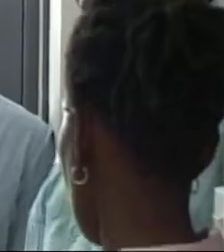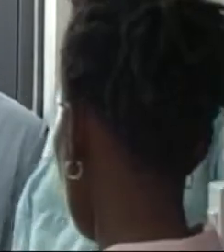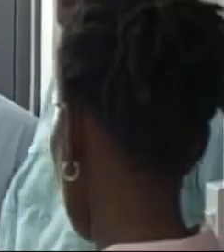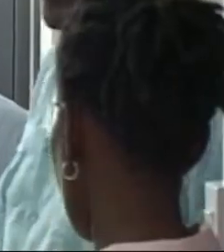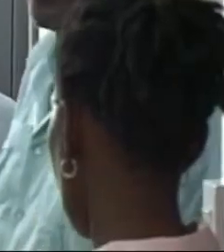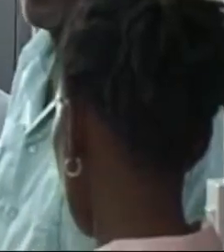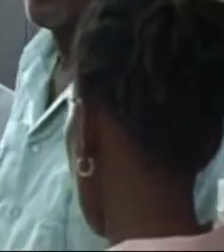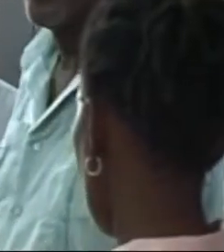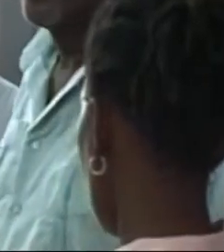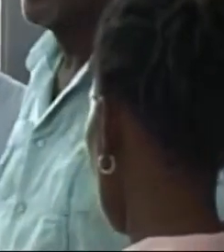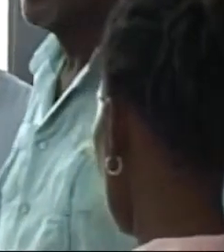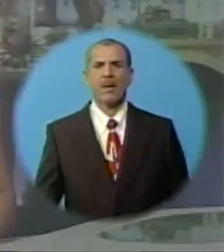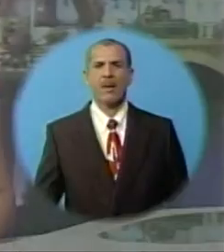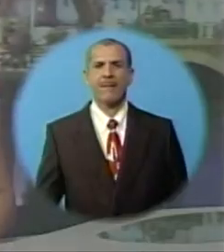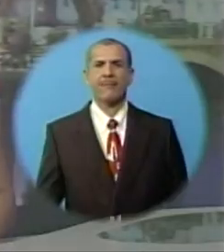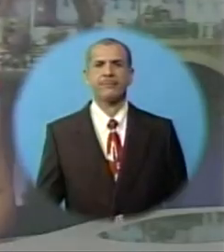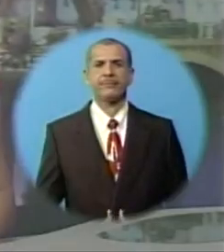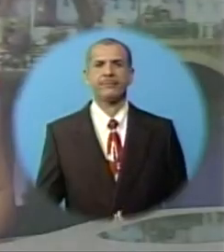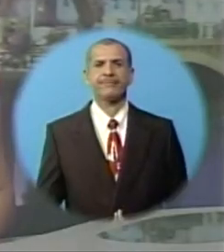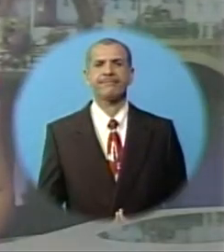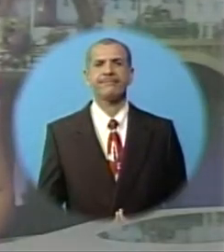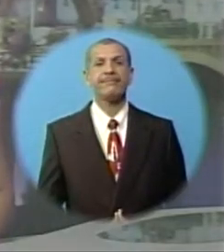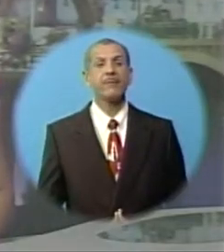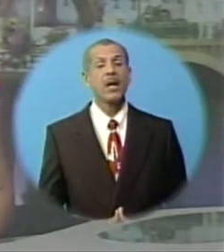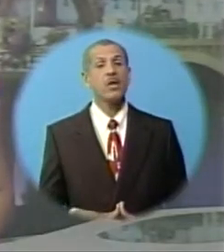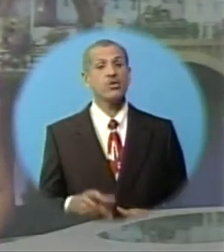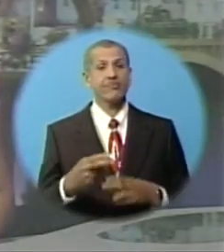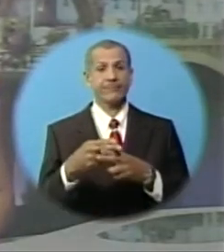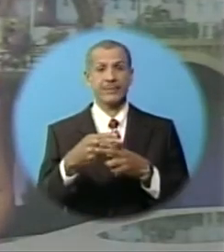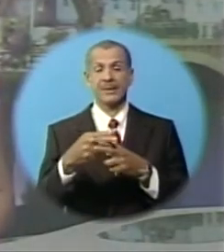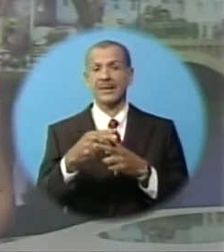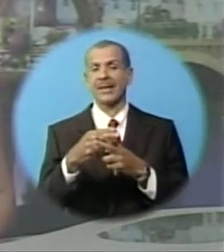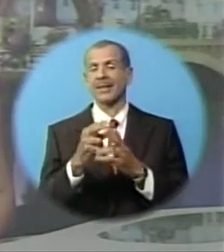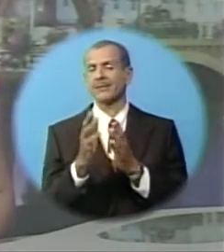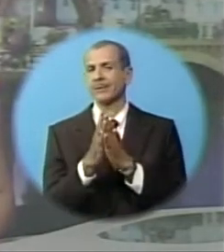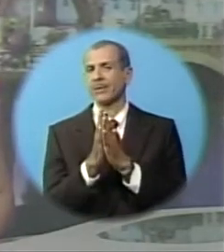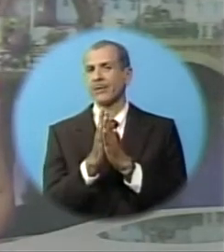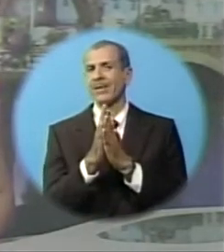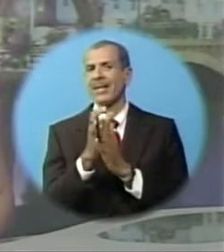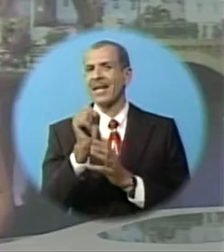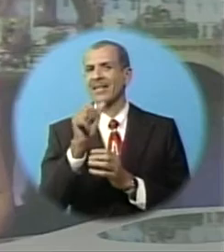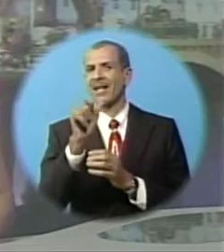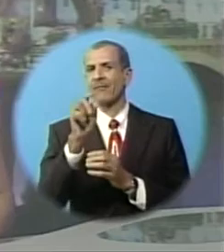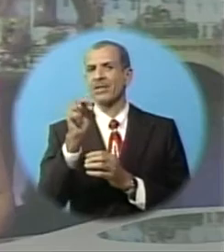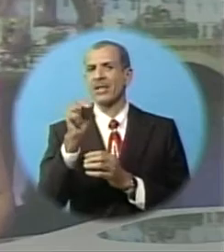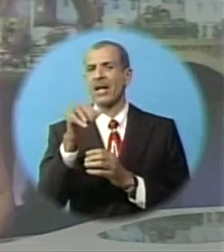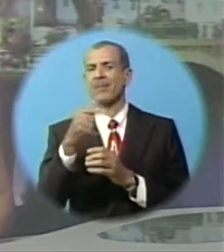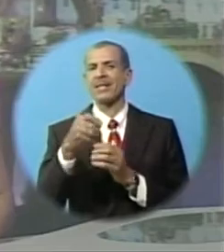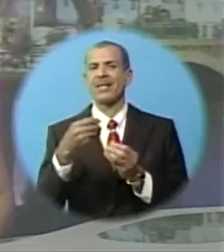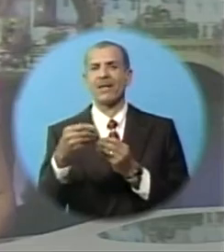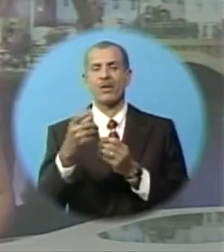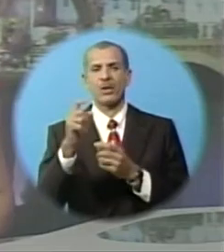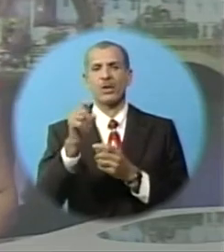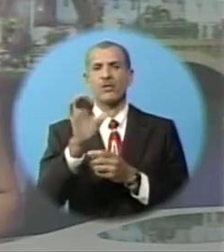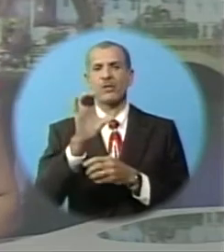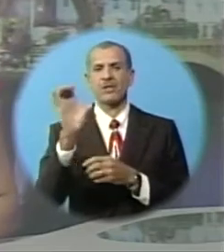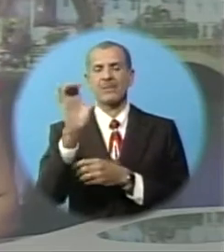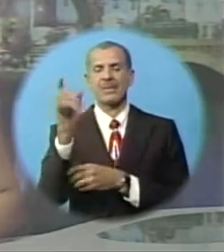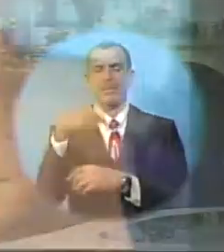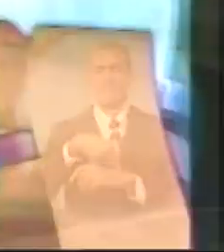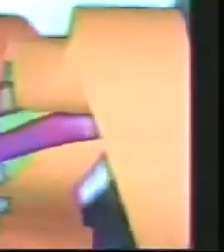Lorna Jones, CBC News. Well, coming up, an appeal from the Salvation Army to give this Christmas. Stay with us.